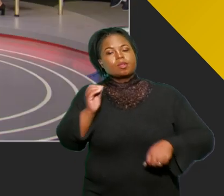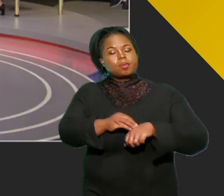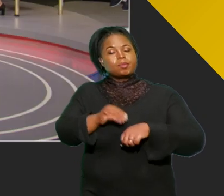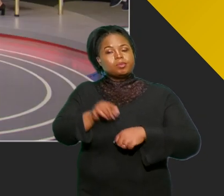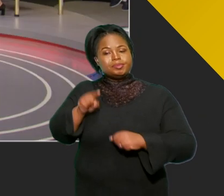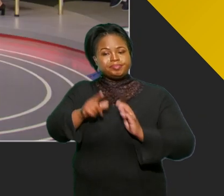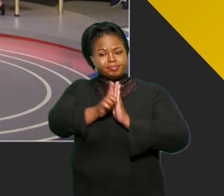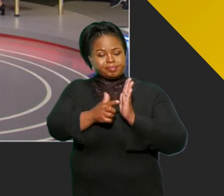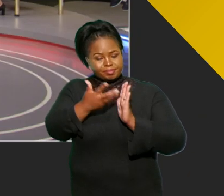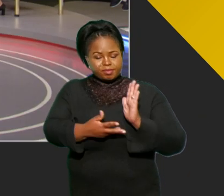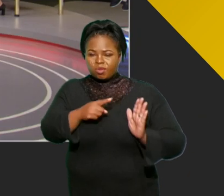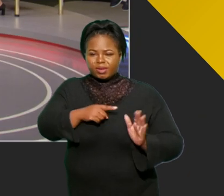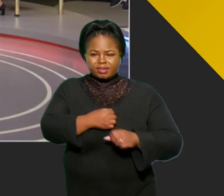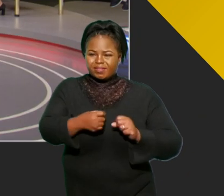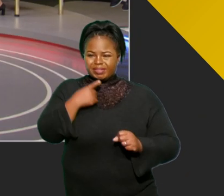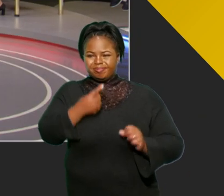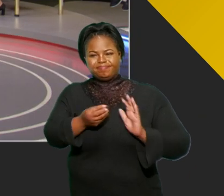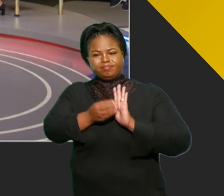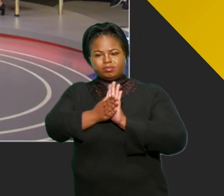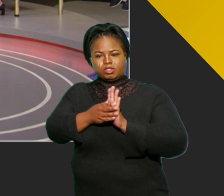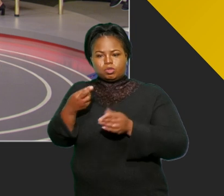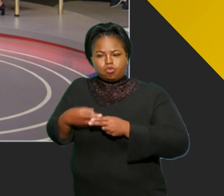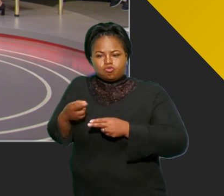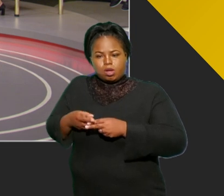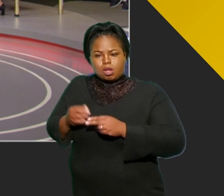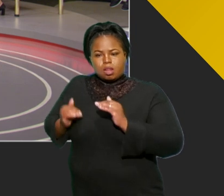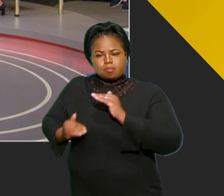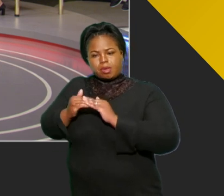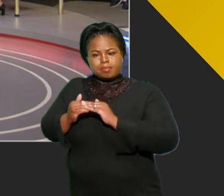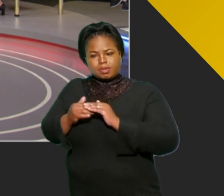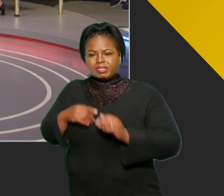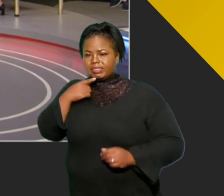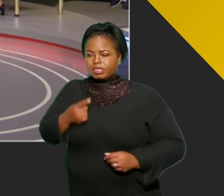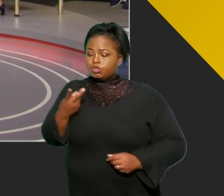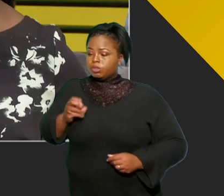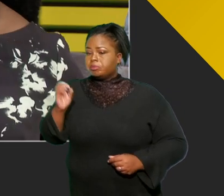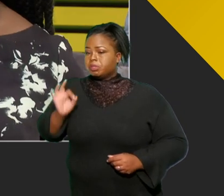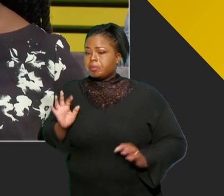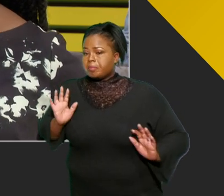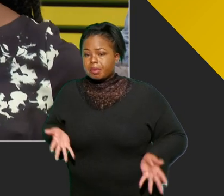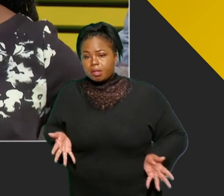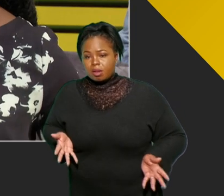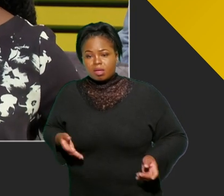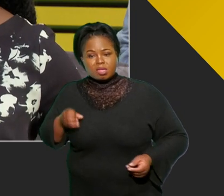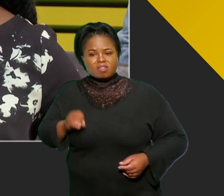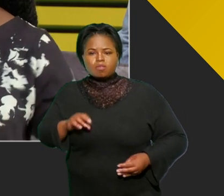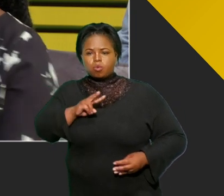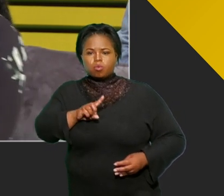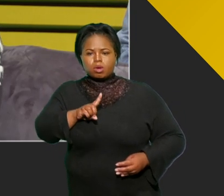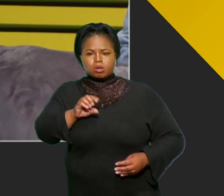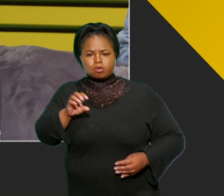that piece of legislation is it didn't set a rental cap. It just hit 20%. It just said, so if you've got over, if you've got 100